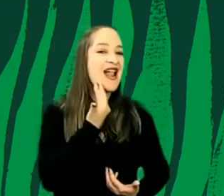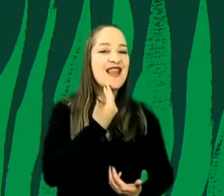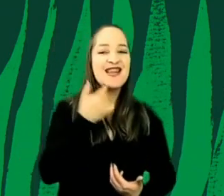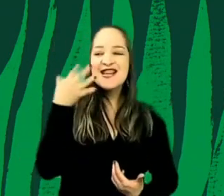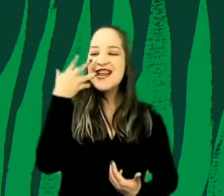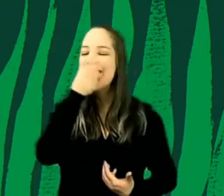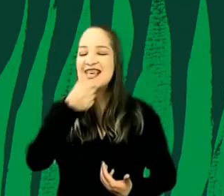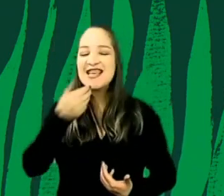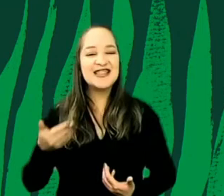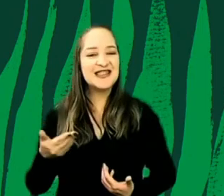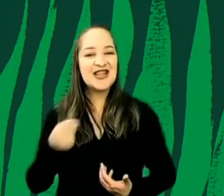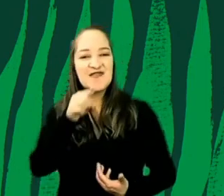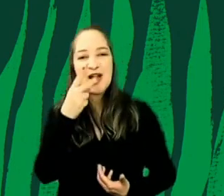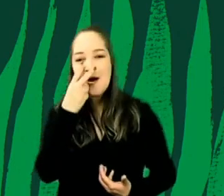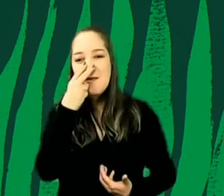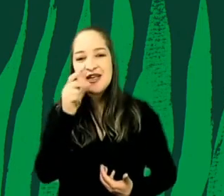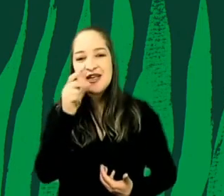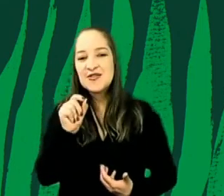two or three times a day,